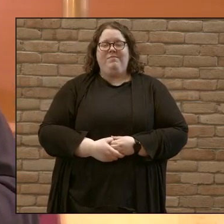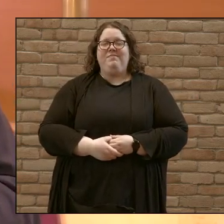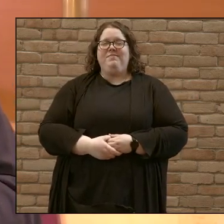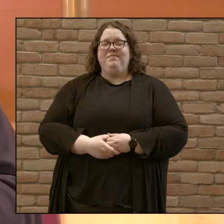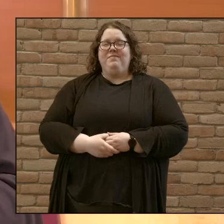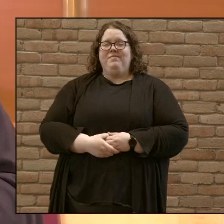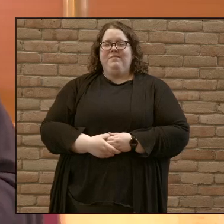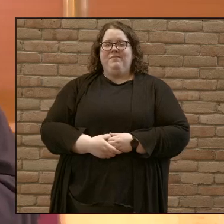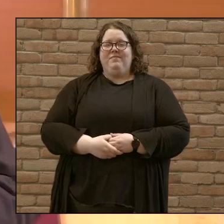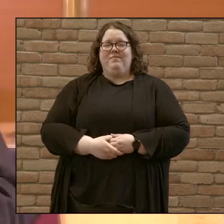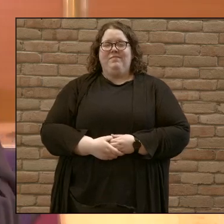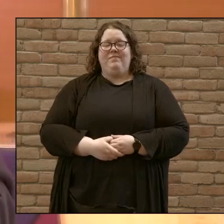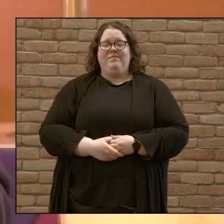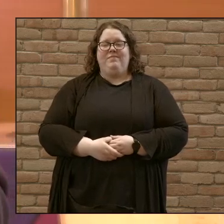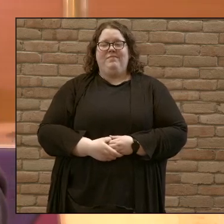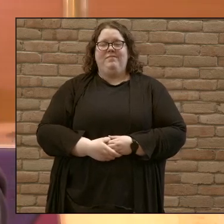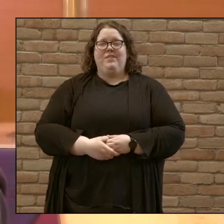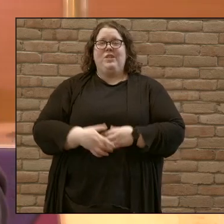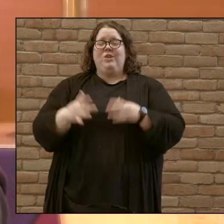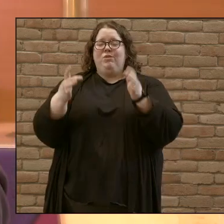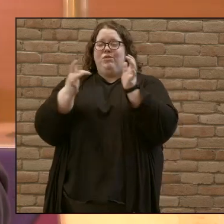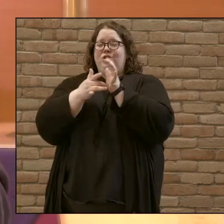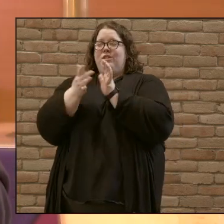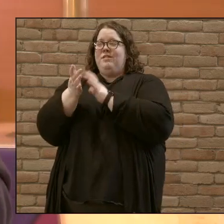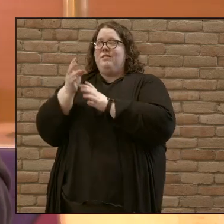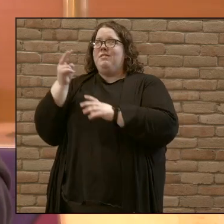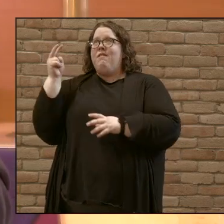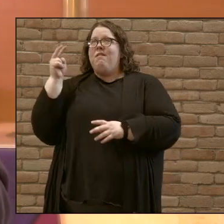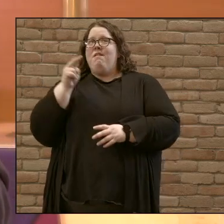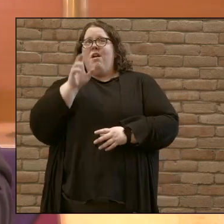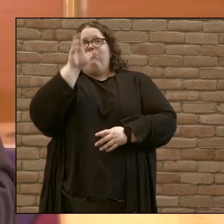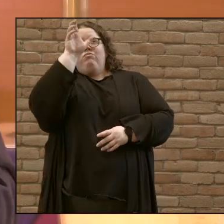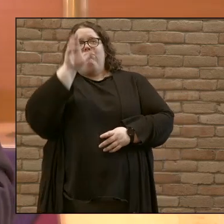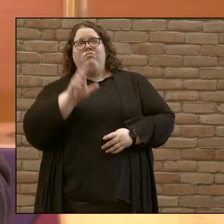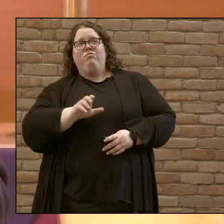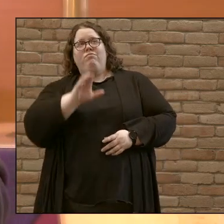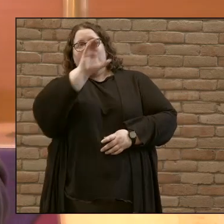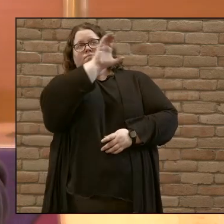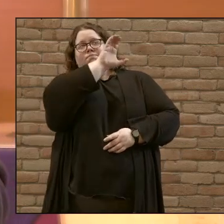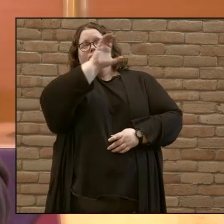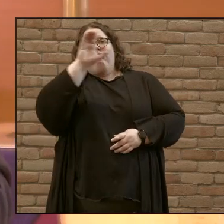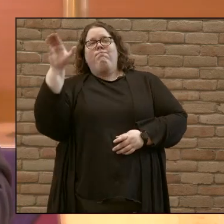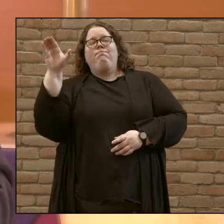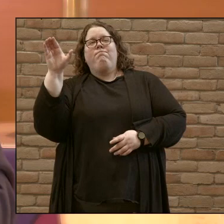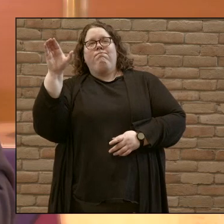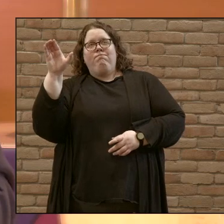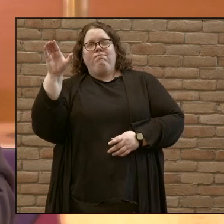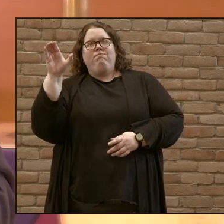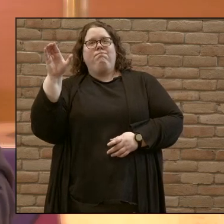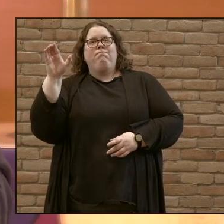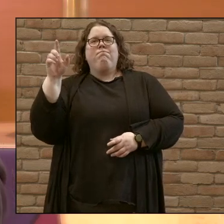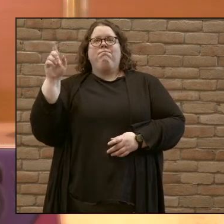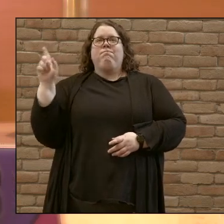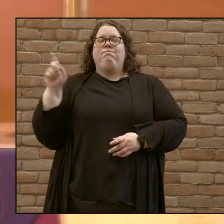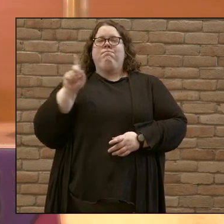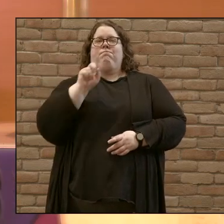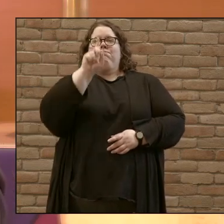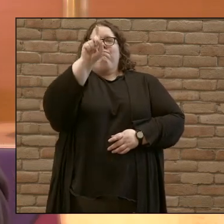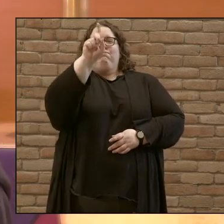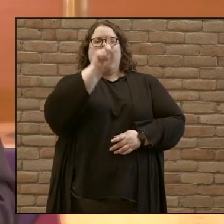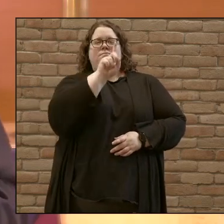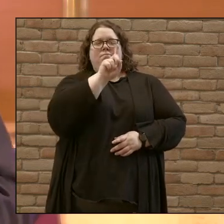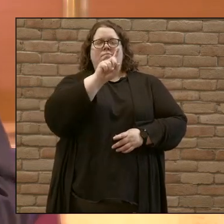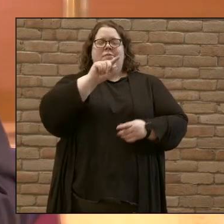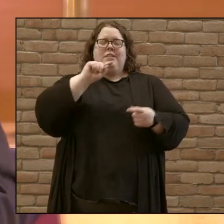face to the cross, as he sets his face to suffer and